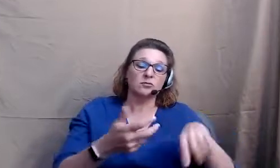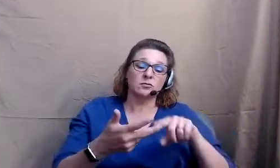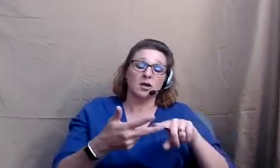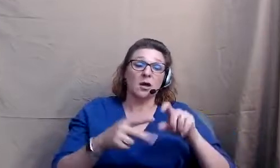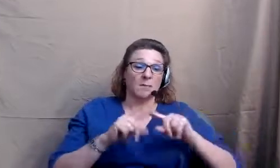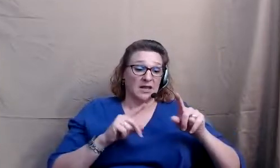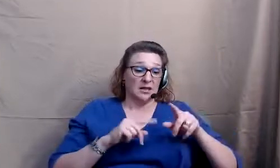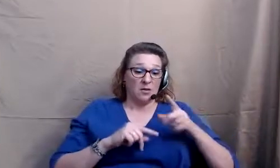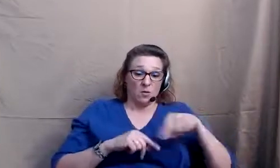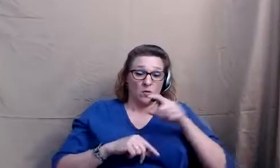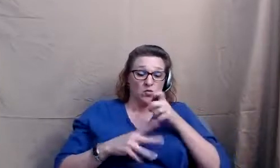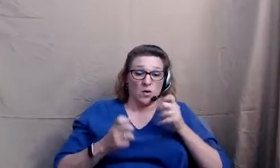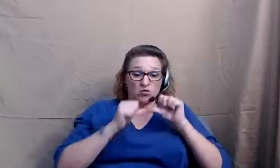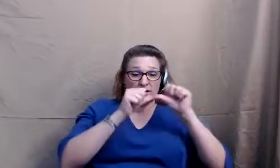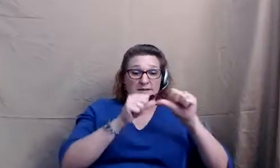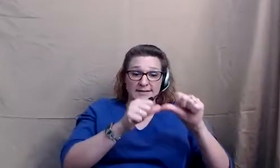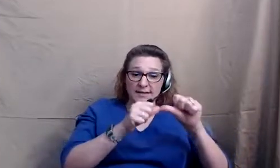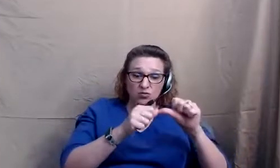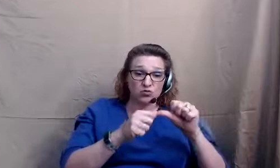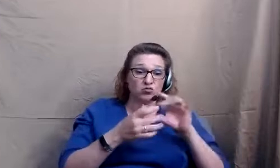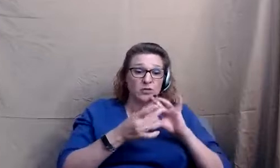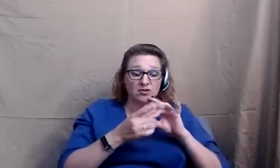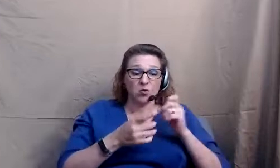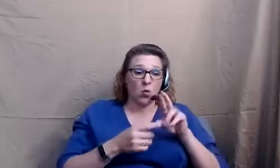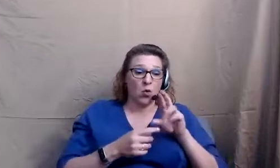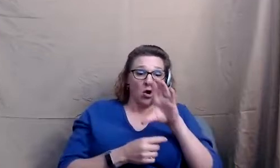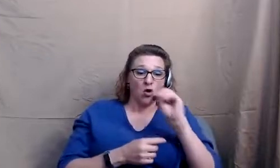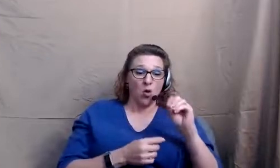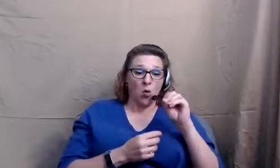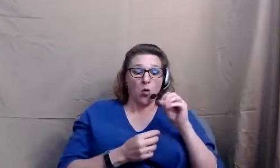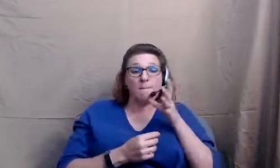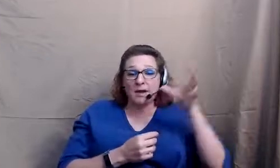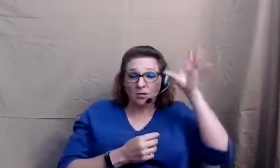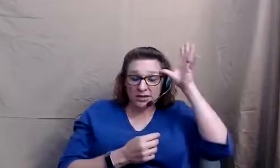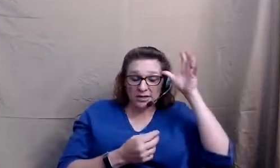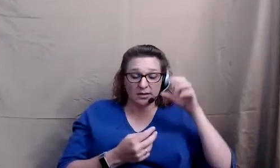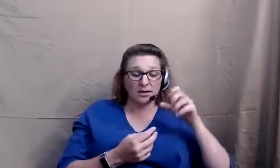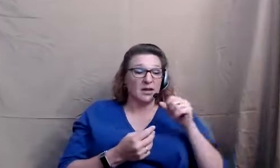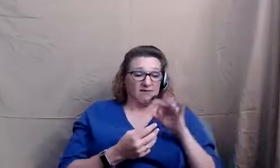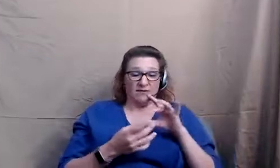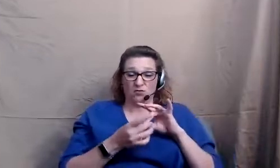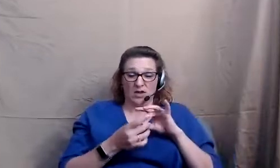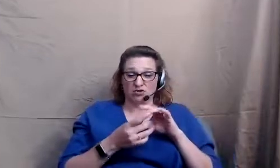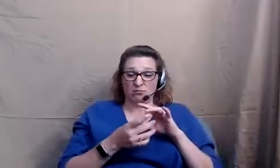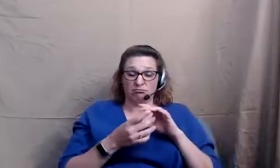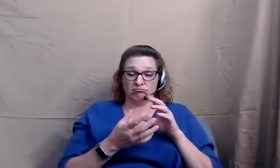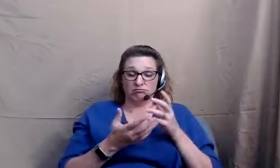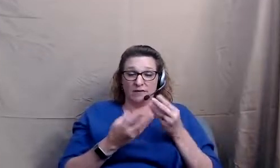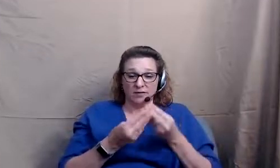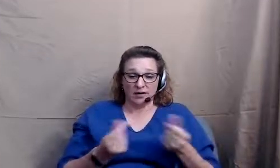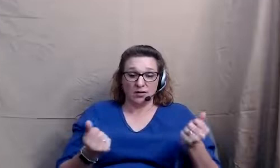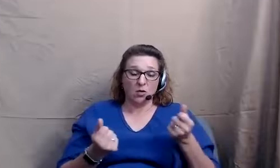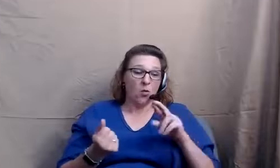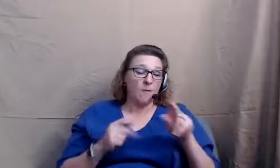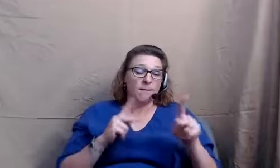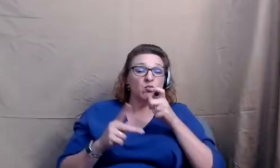relationships, people who are going to be co-parenting, even if the relationships end, And people who live in small